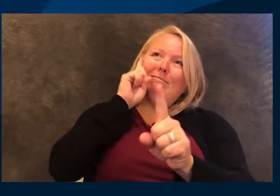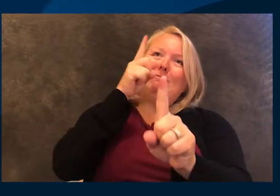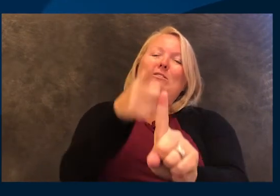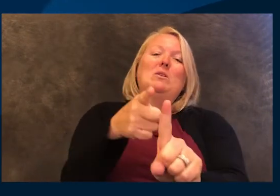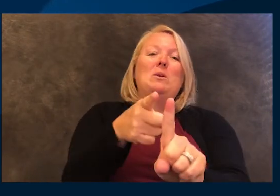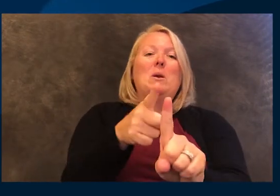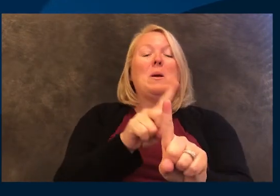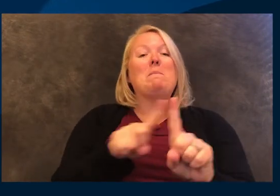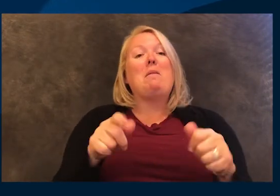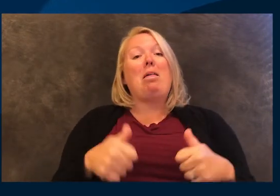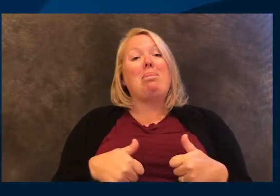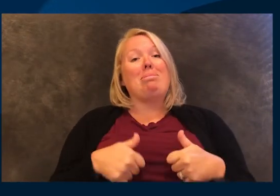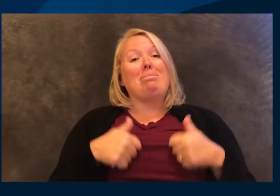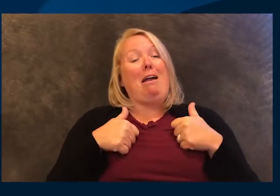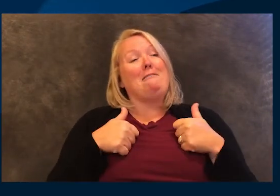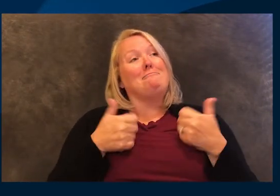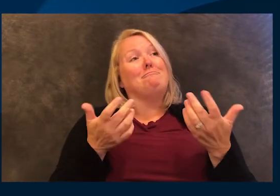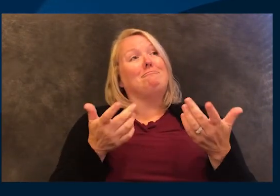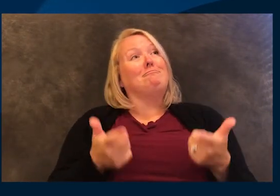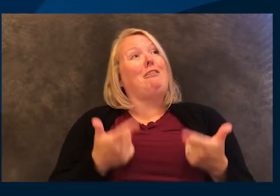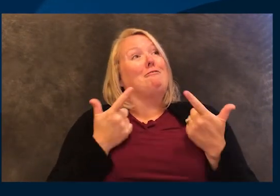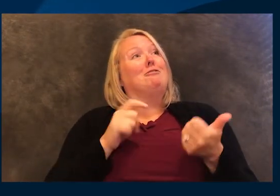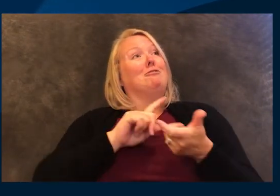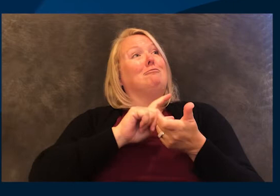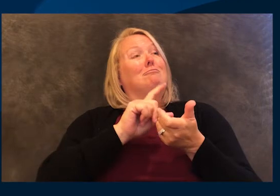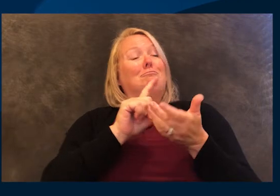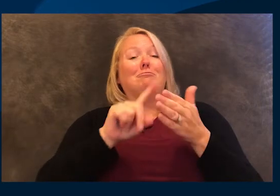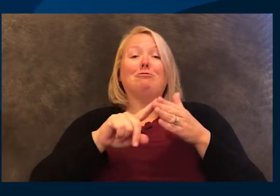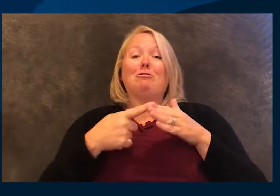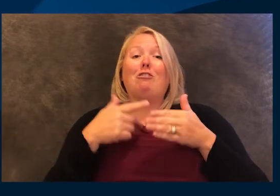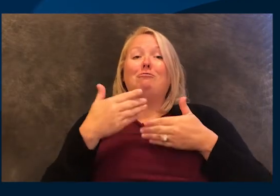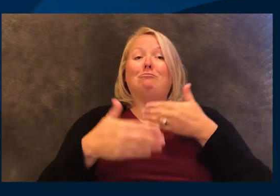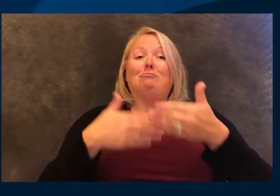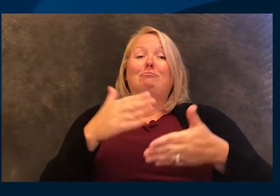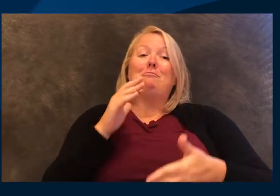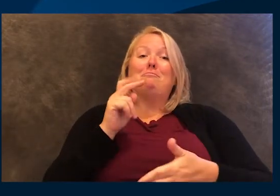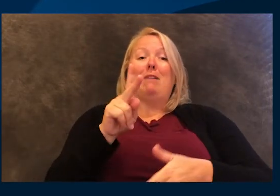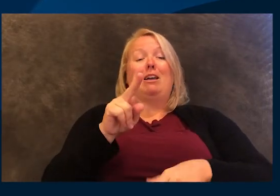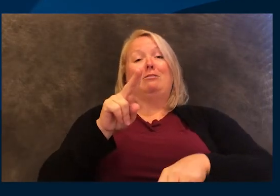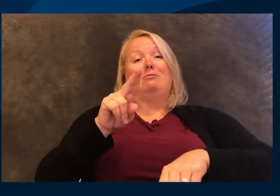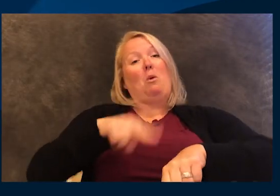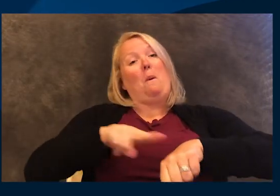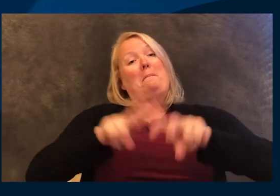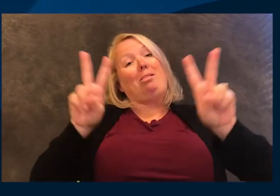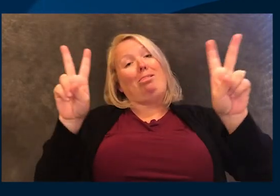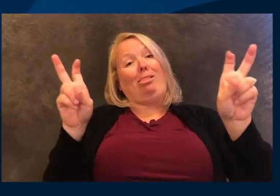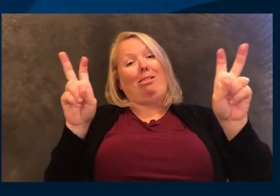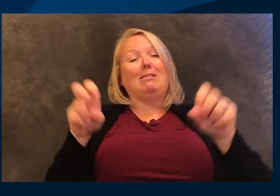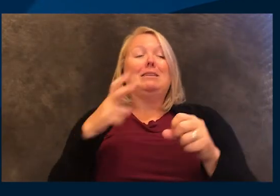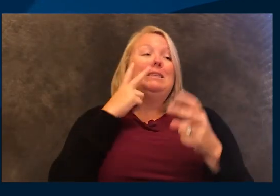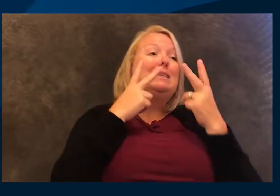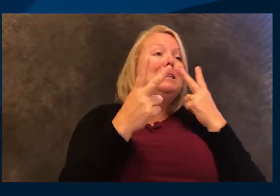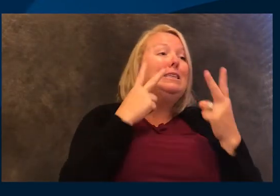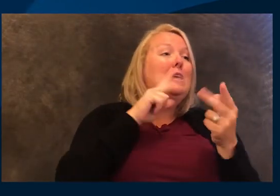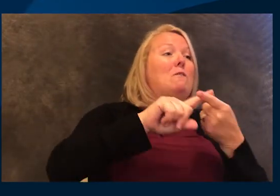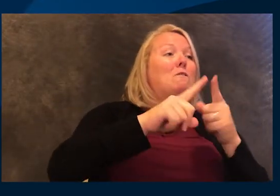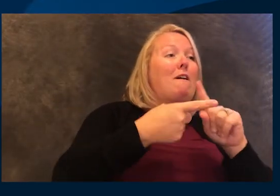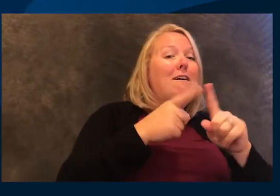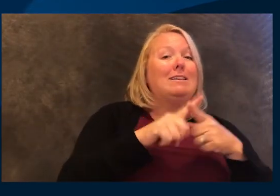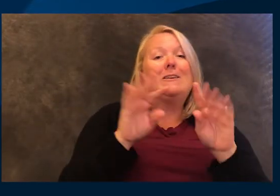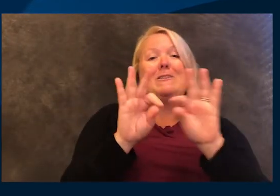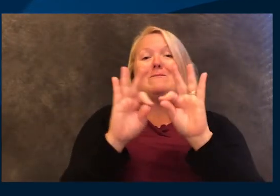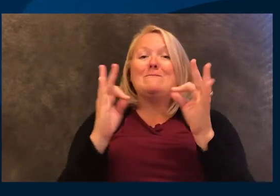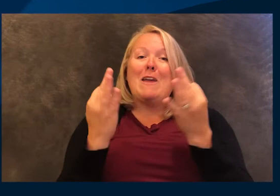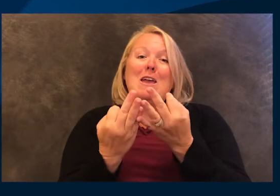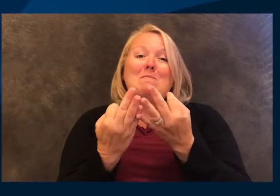life at least partially rebound for some individuals who have been vaccinated. Seen friends and family reconnect